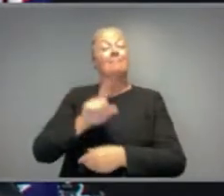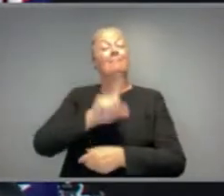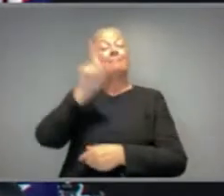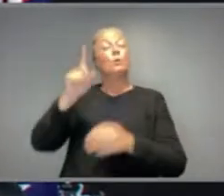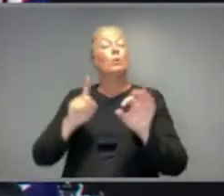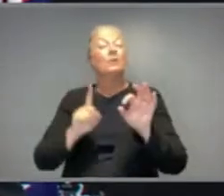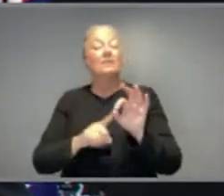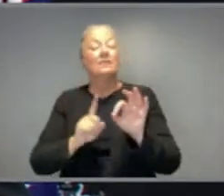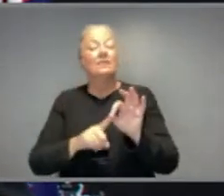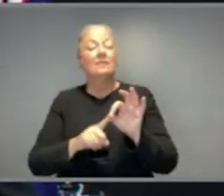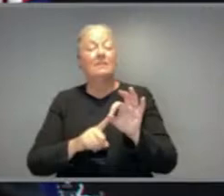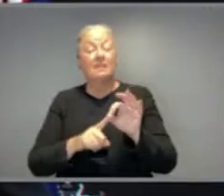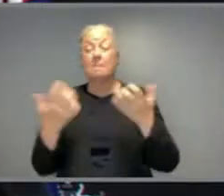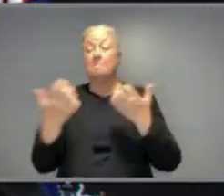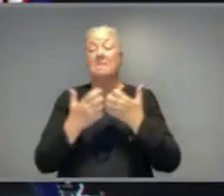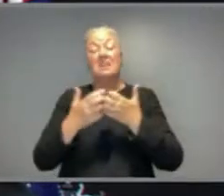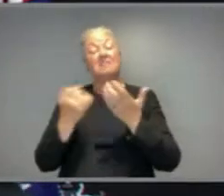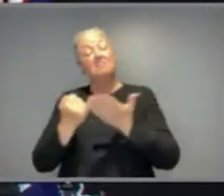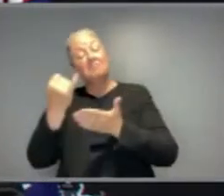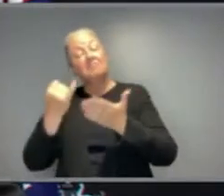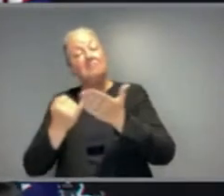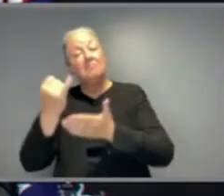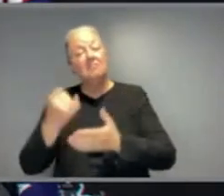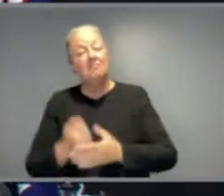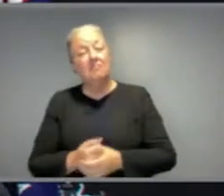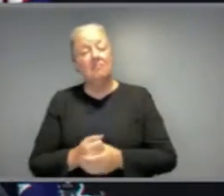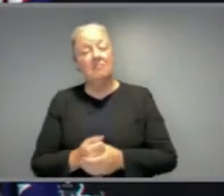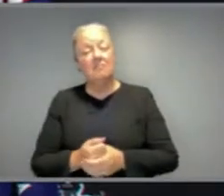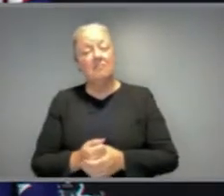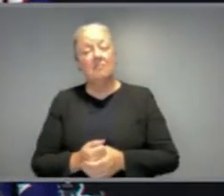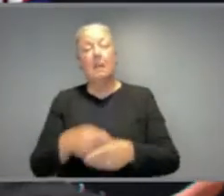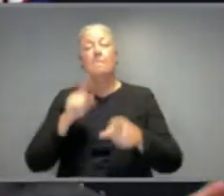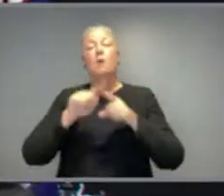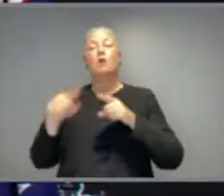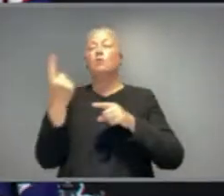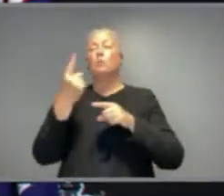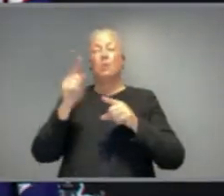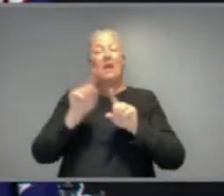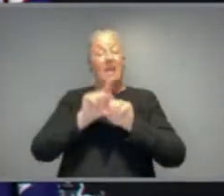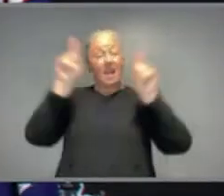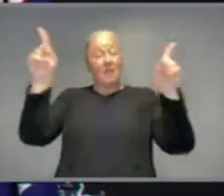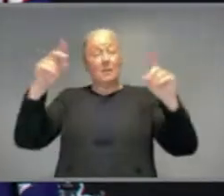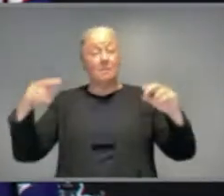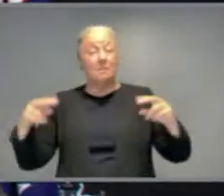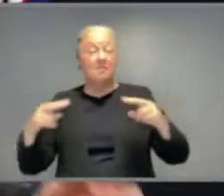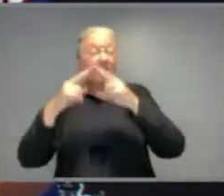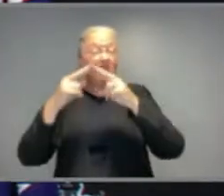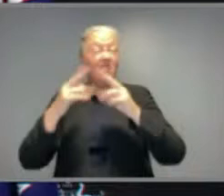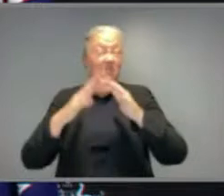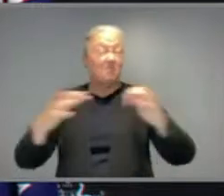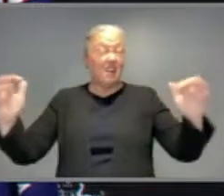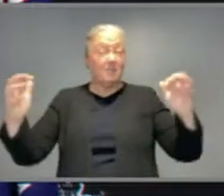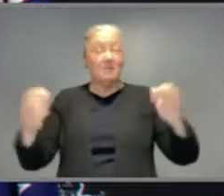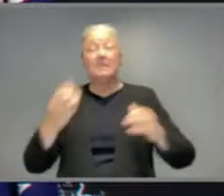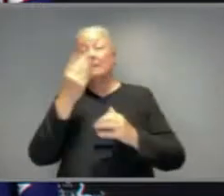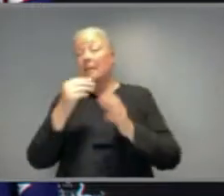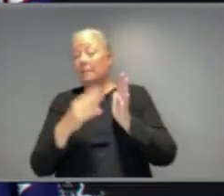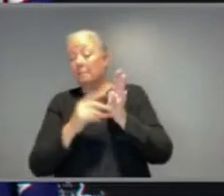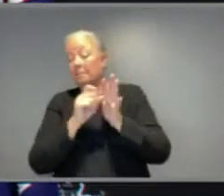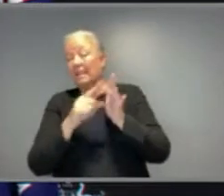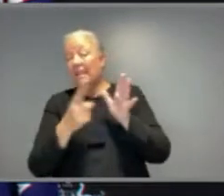that are against it, and they weren't all in the Parliament. Most of them are actually outside the Parliament. Indeed, some of them were in the media. But my point is